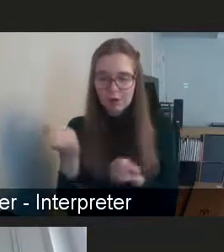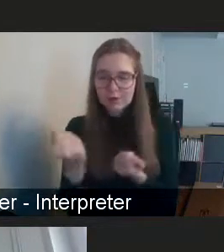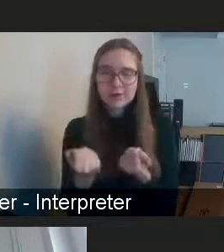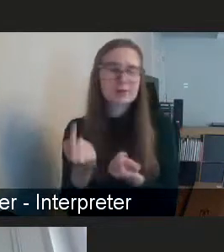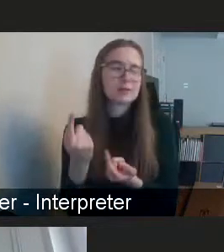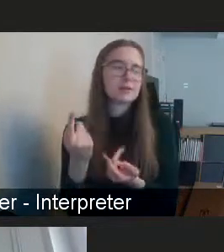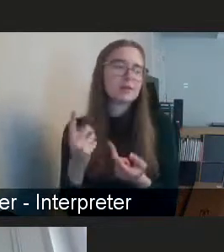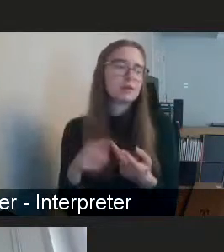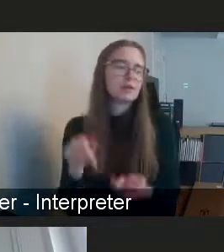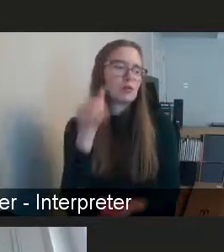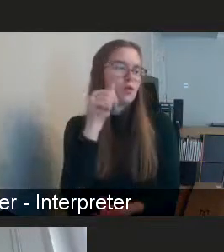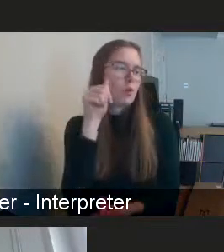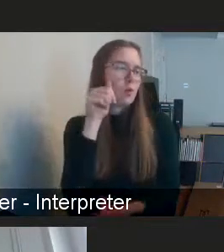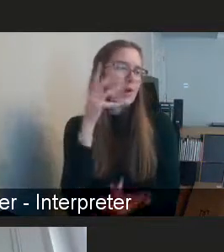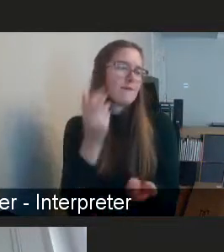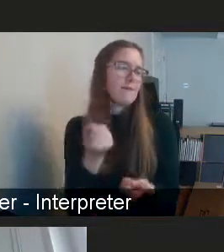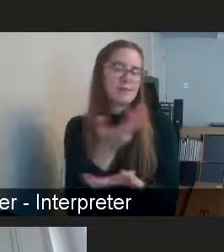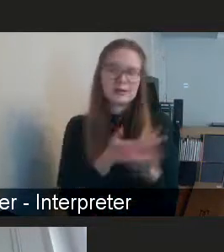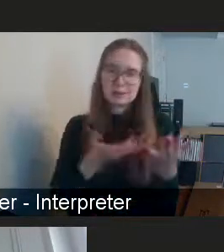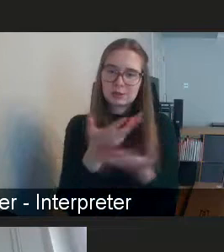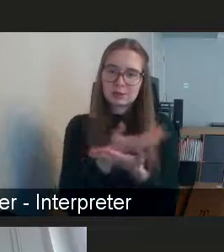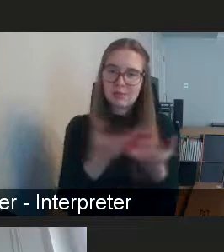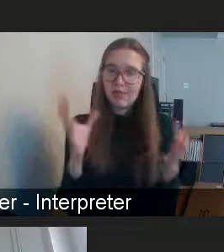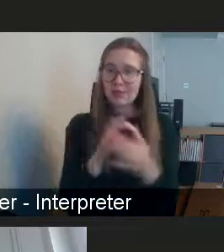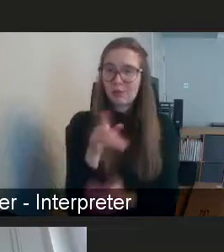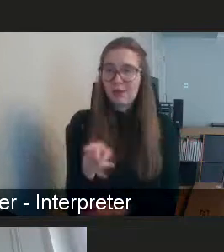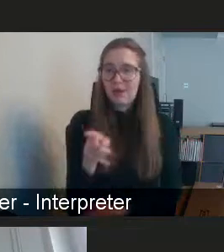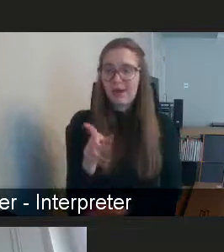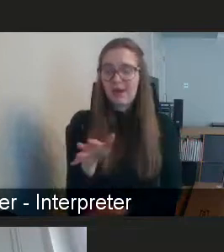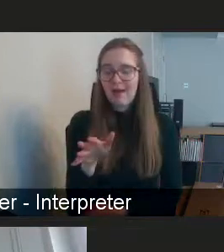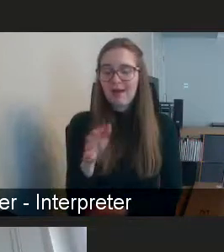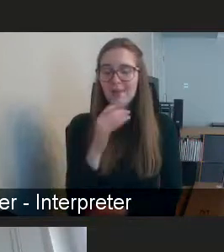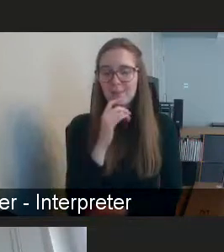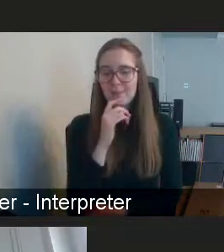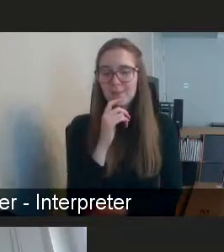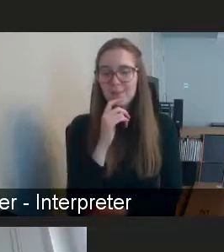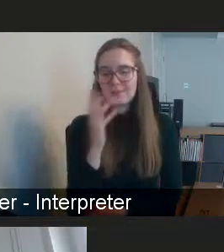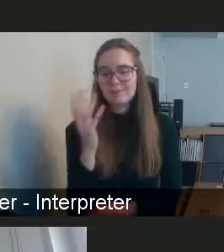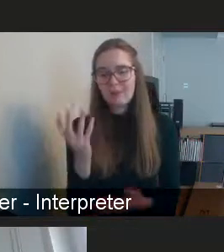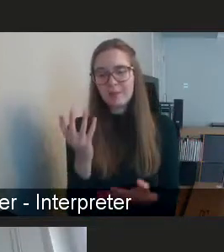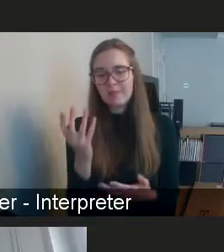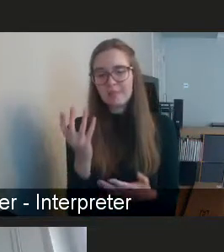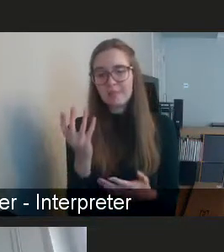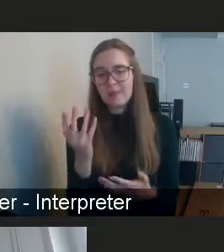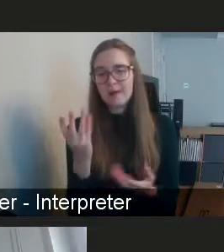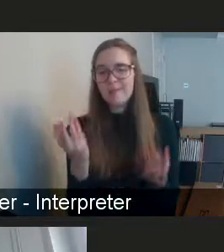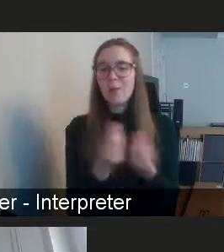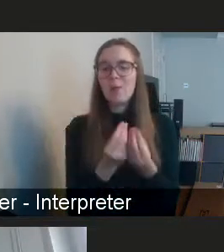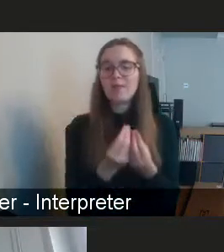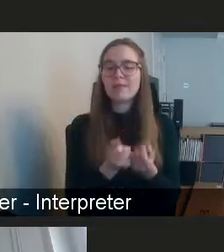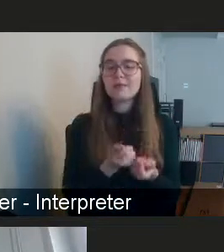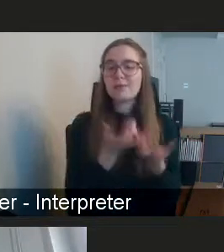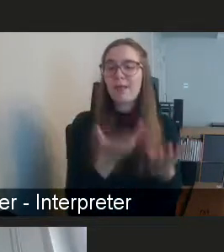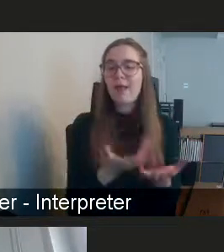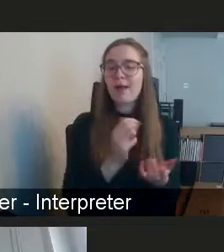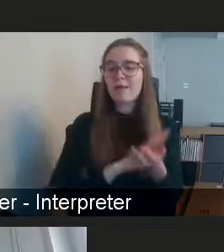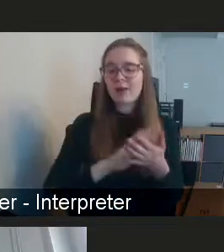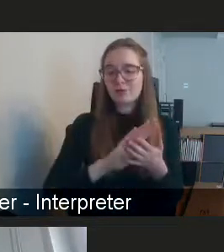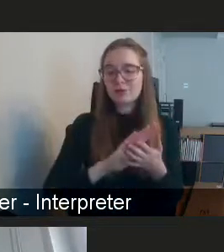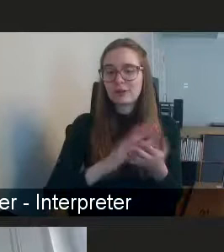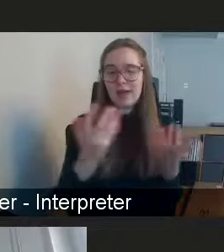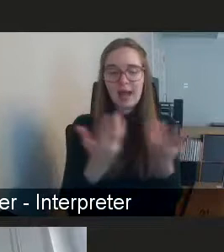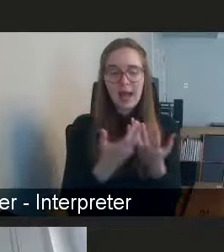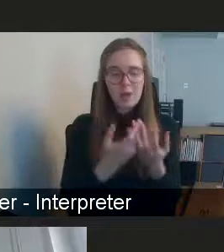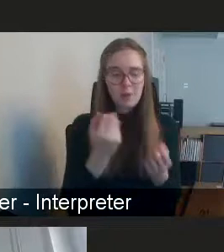there's you know, there's a discussion ongoing about that. But you know, in terms of the actual supply of that and how we make that